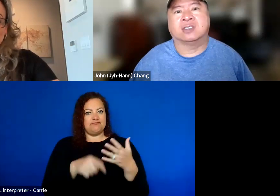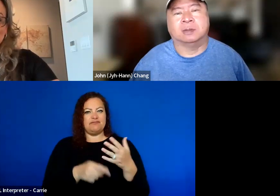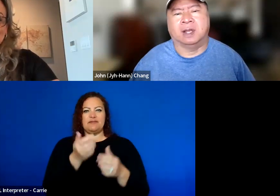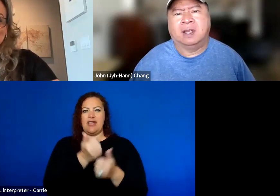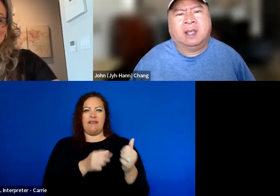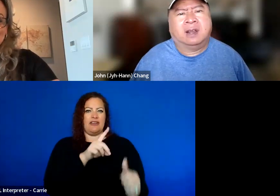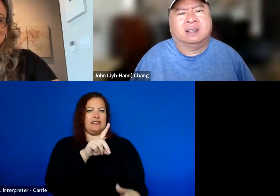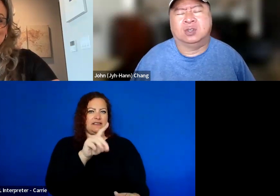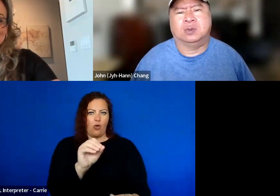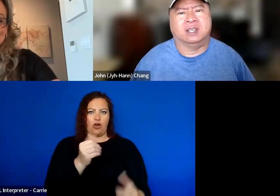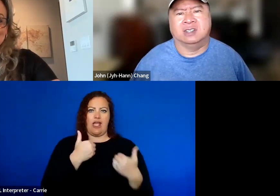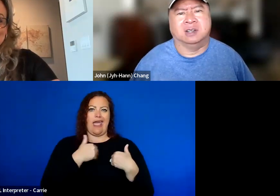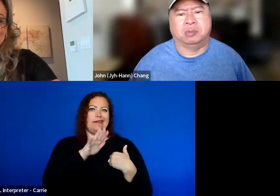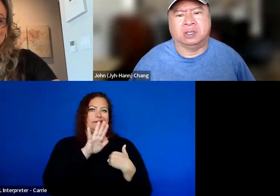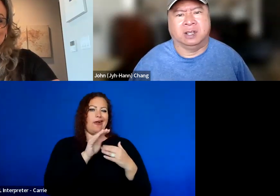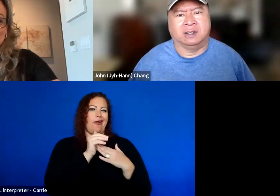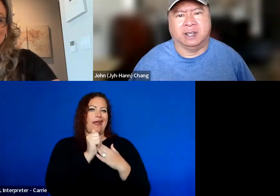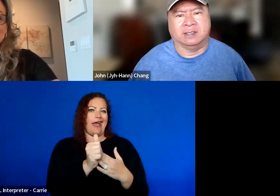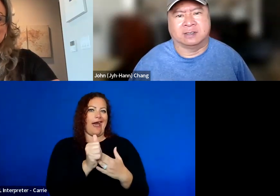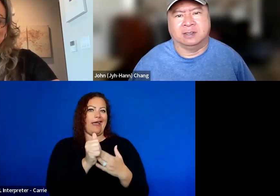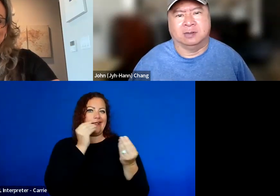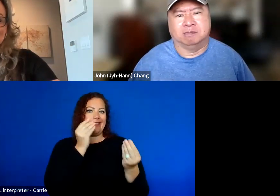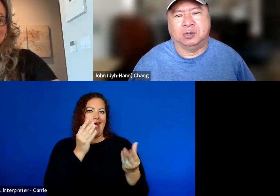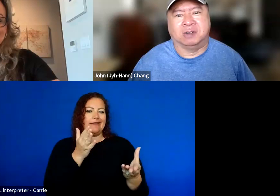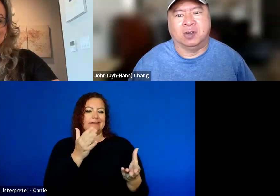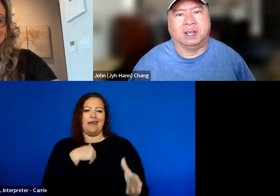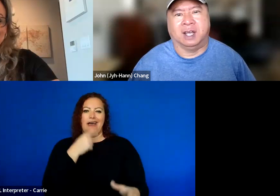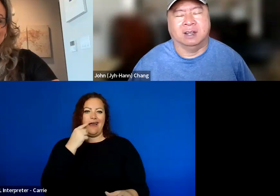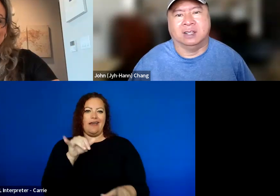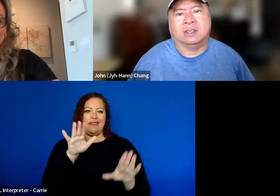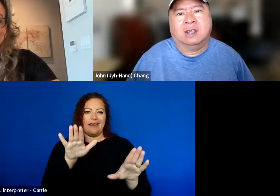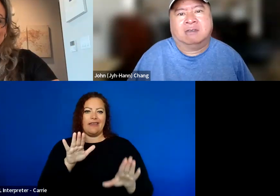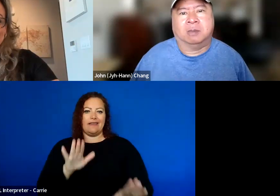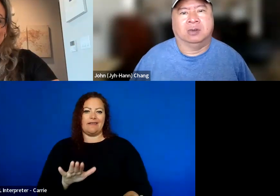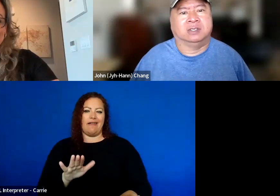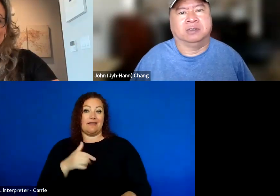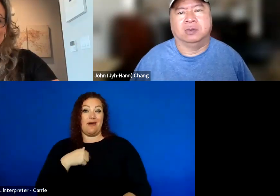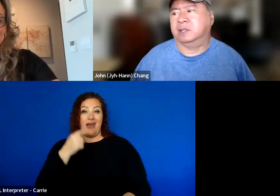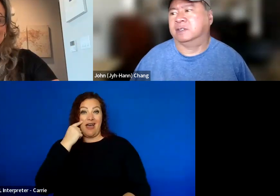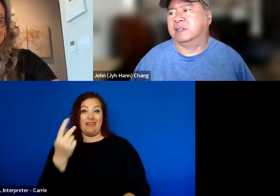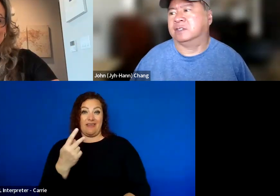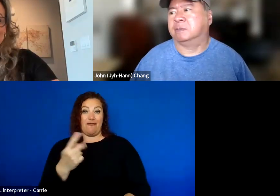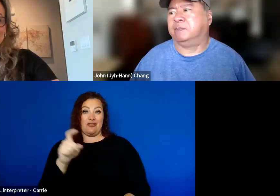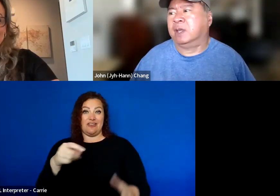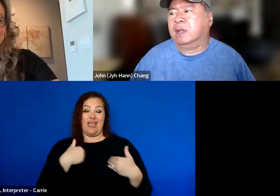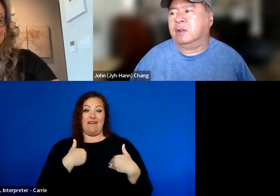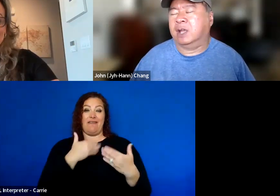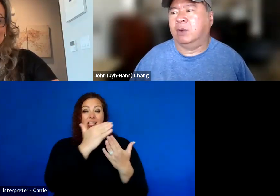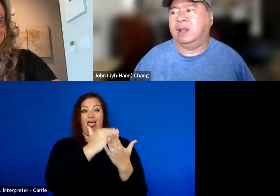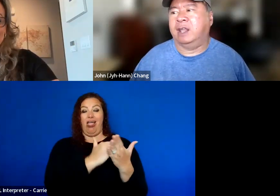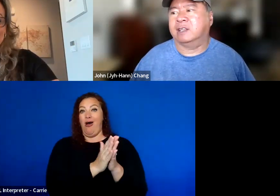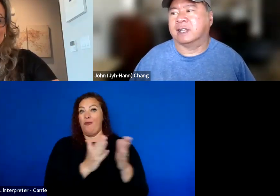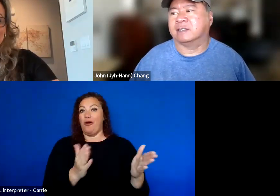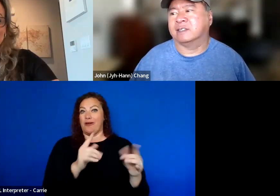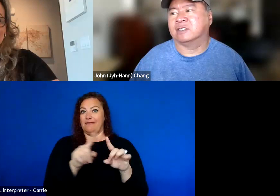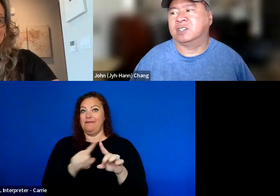is awesome. I think you and I should need to put together like this little book of all the guidelines from all these different organizations. But what